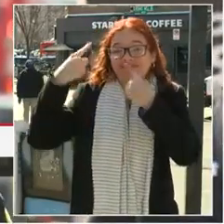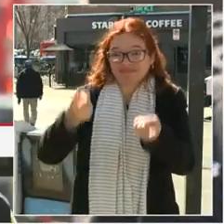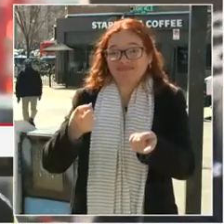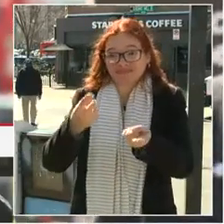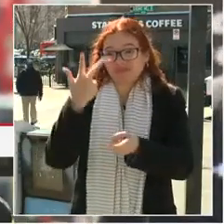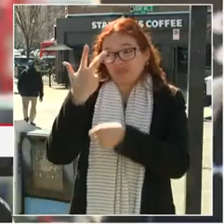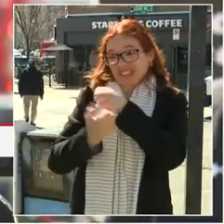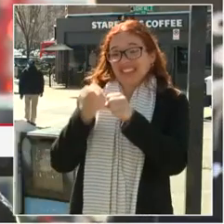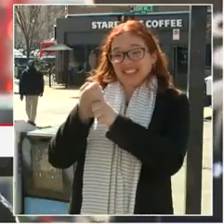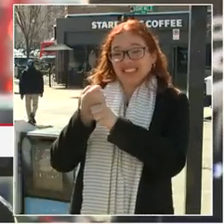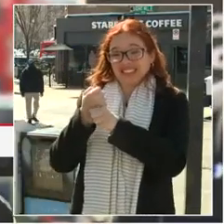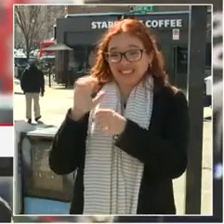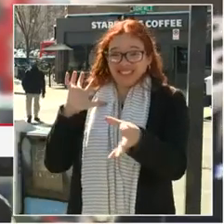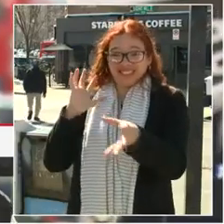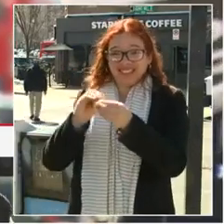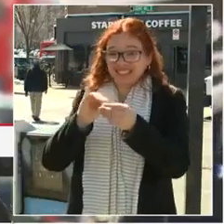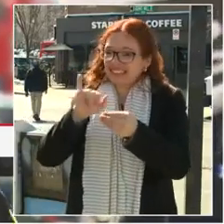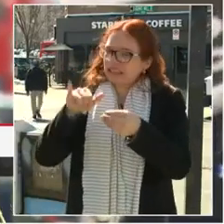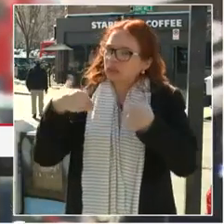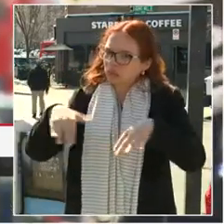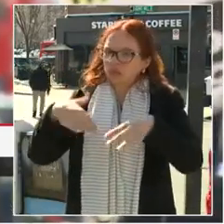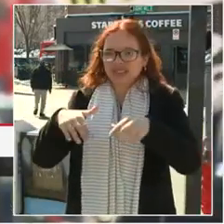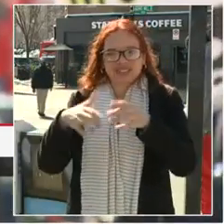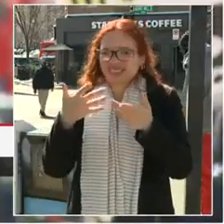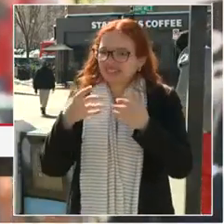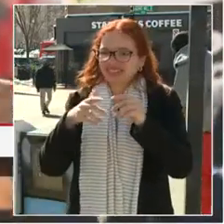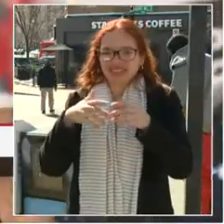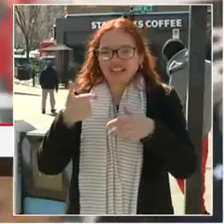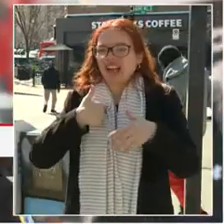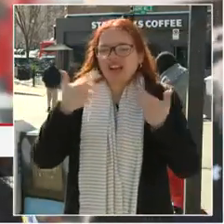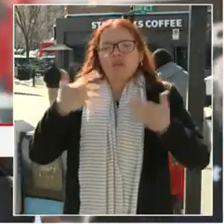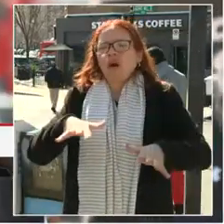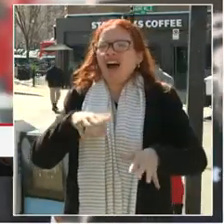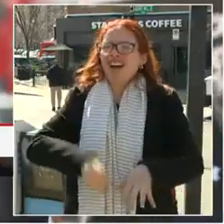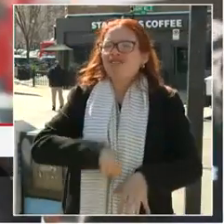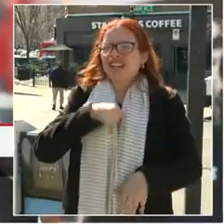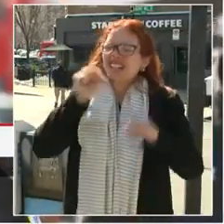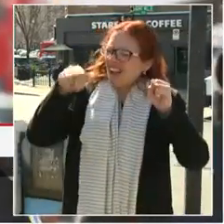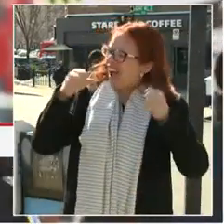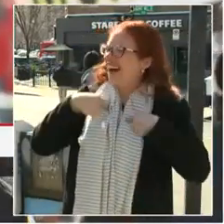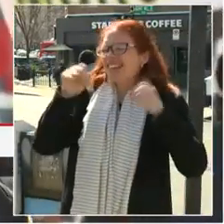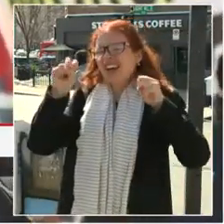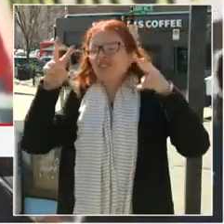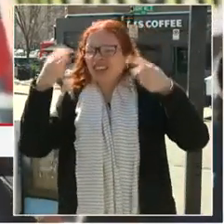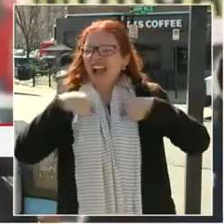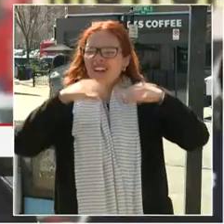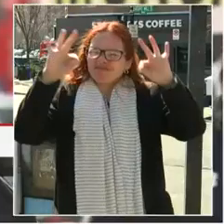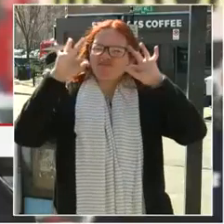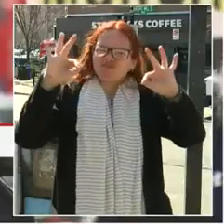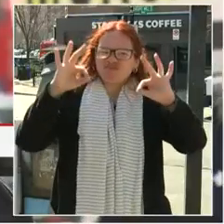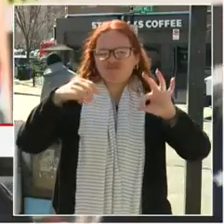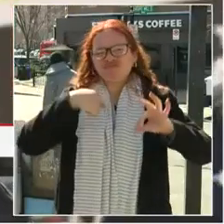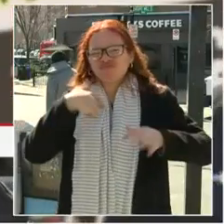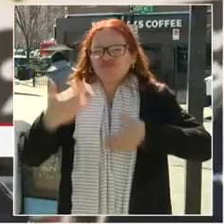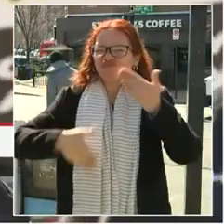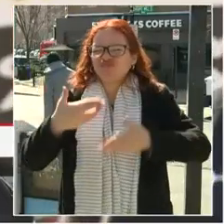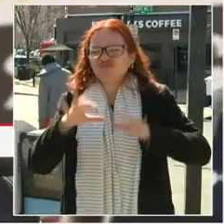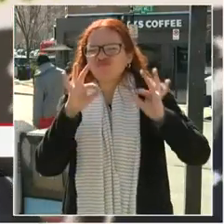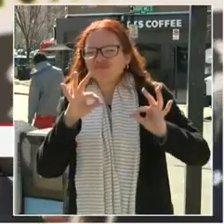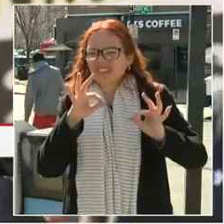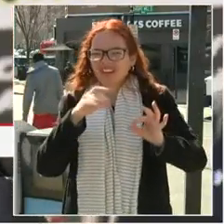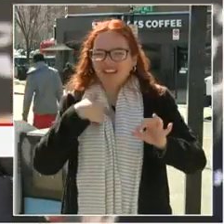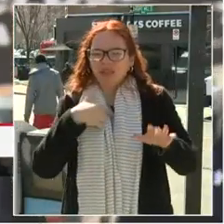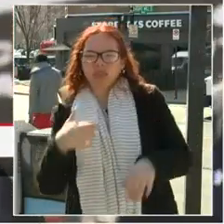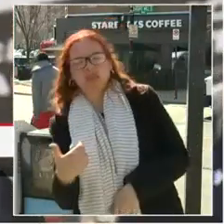not sustainable, and it's not something that we want to be proud of and stick our chests out about to say, hey, we're working our officers to death in this space. Ideally,